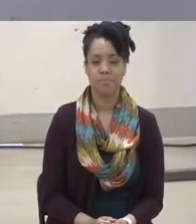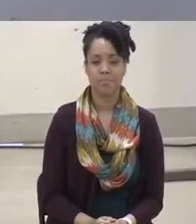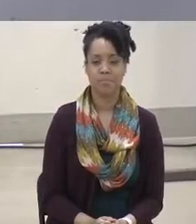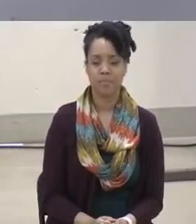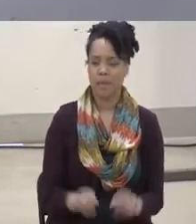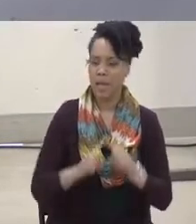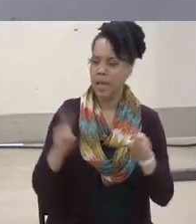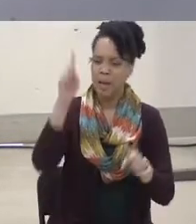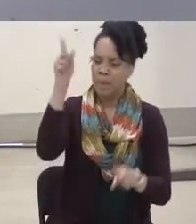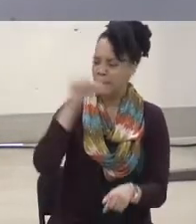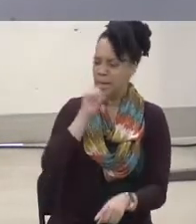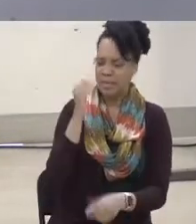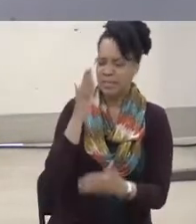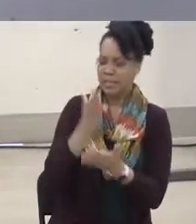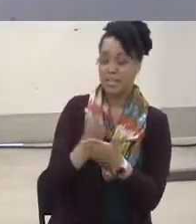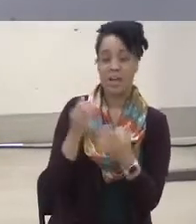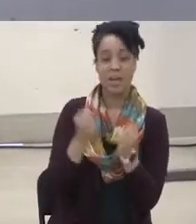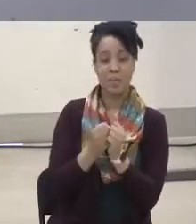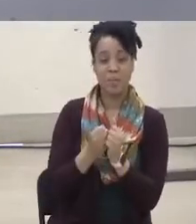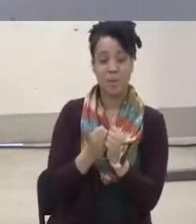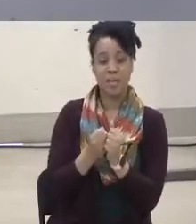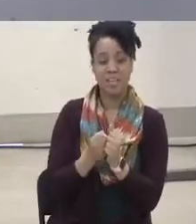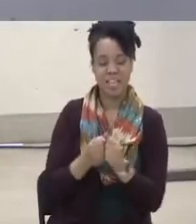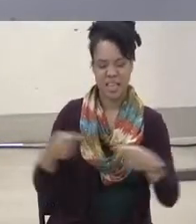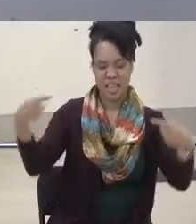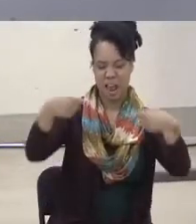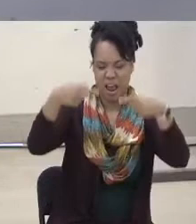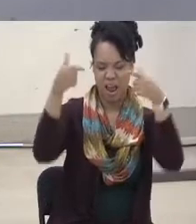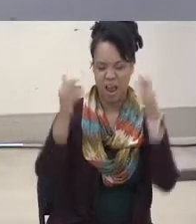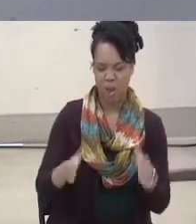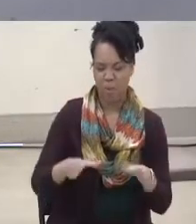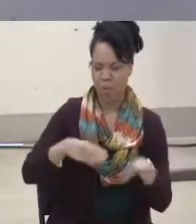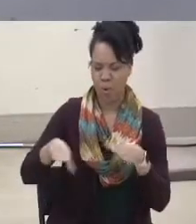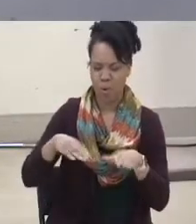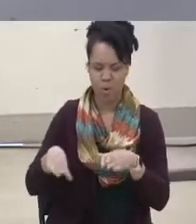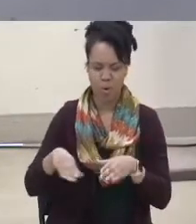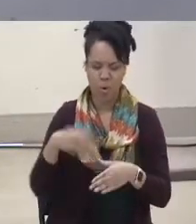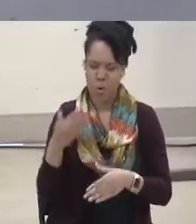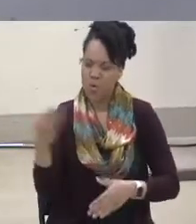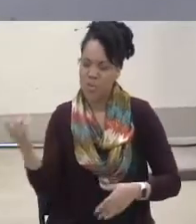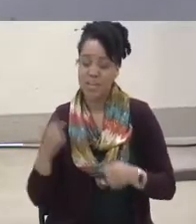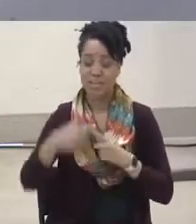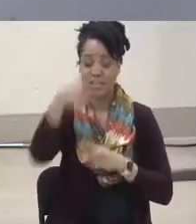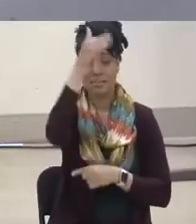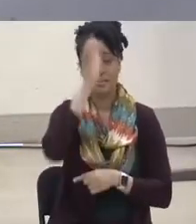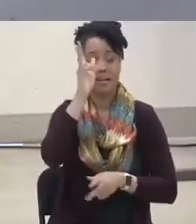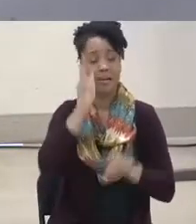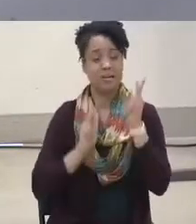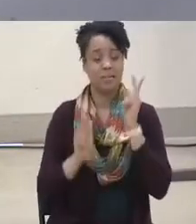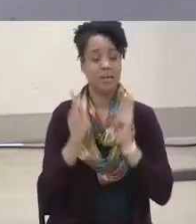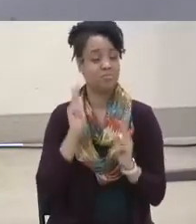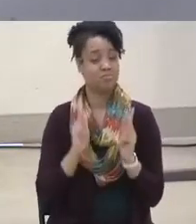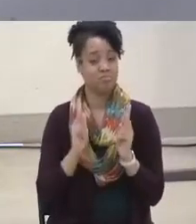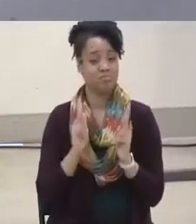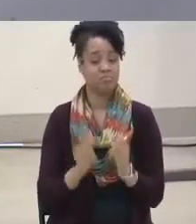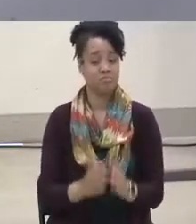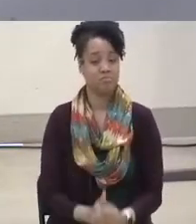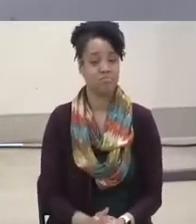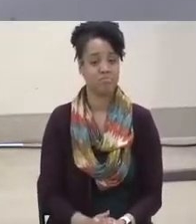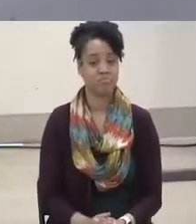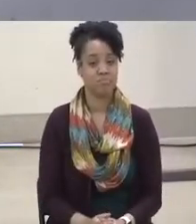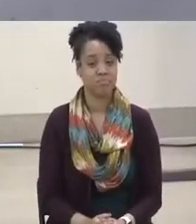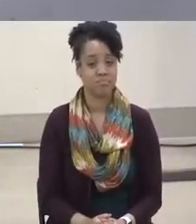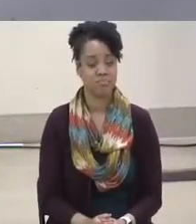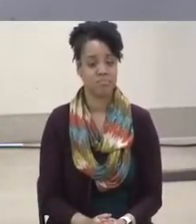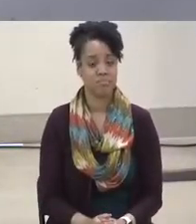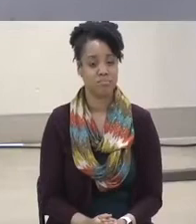But he didn't stop with the enemy doing things to God's people. Pero no se detuvo ahí la cosa, que los enemigos